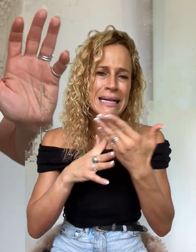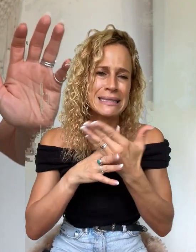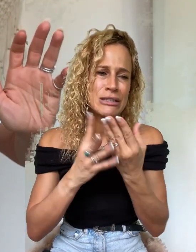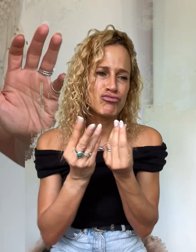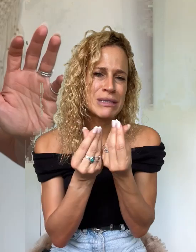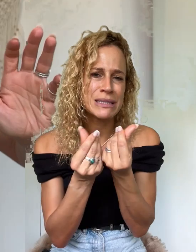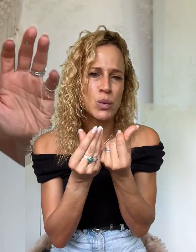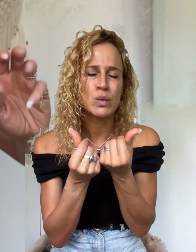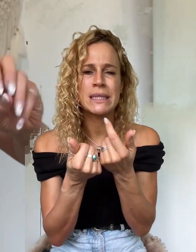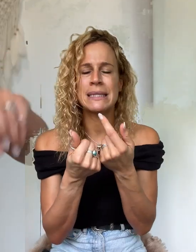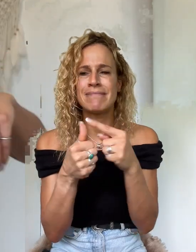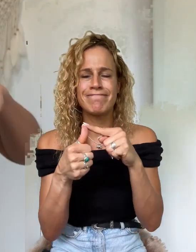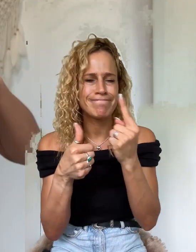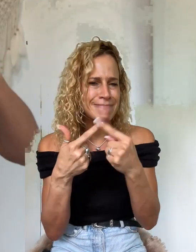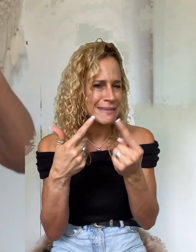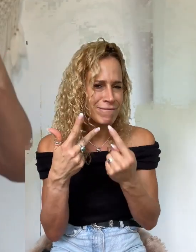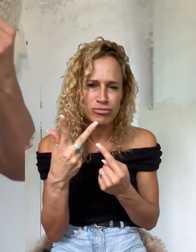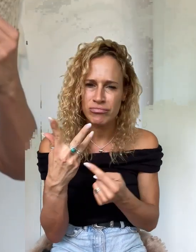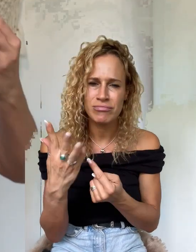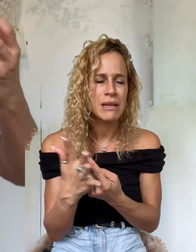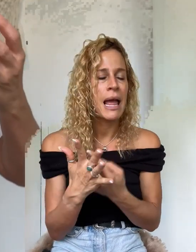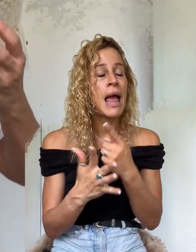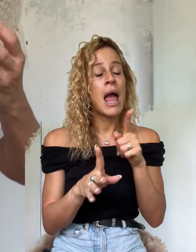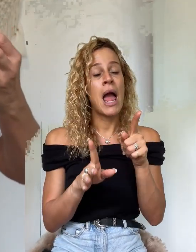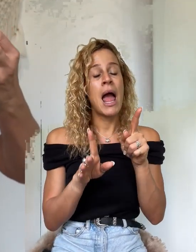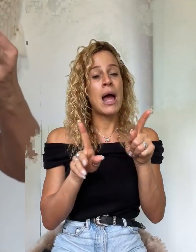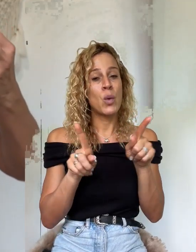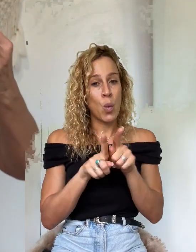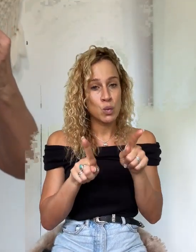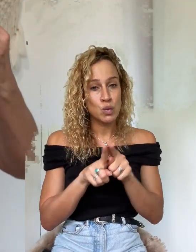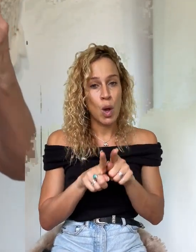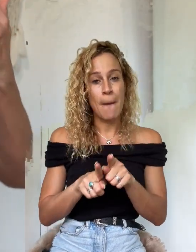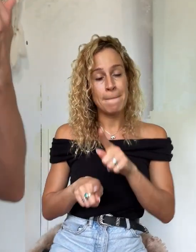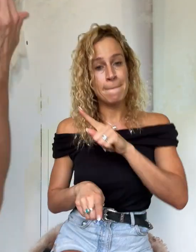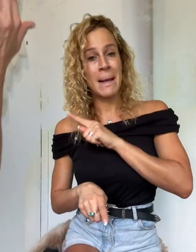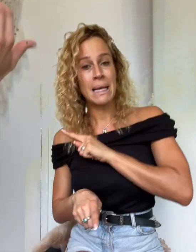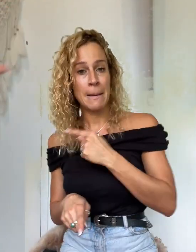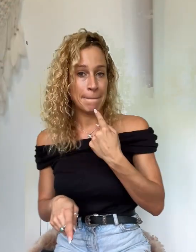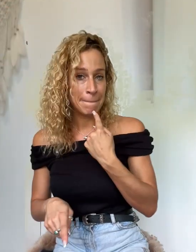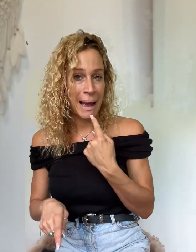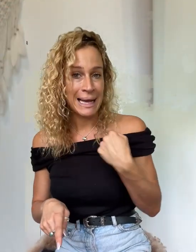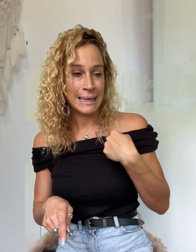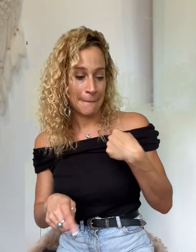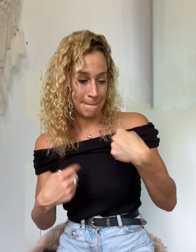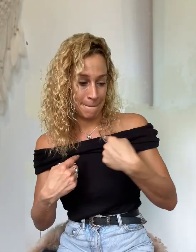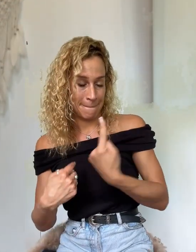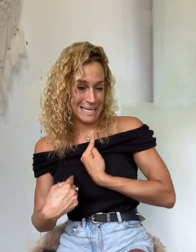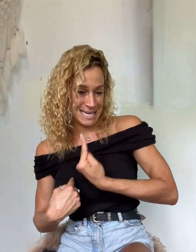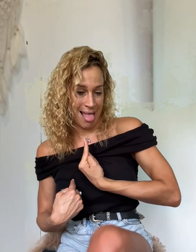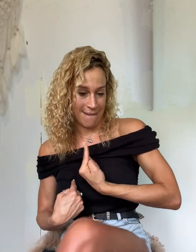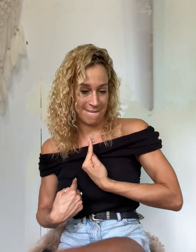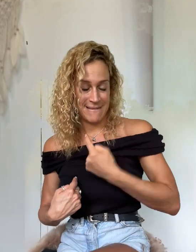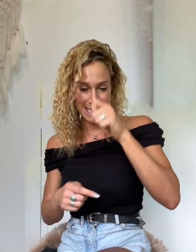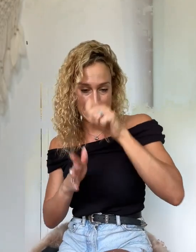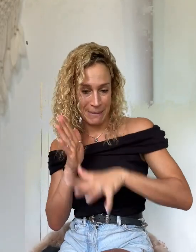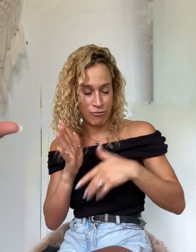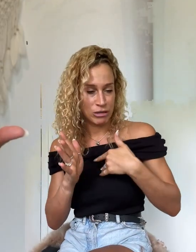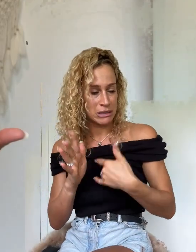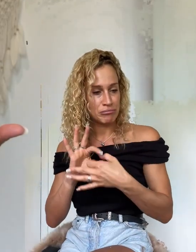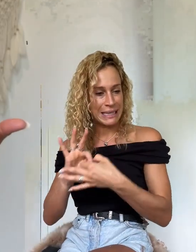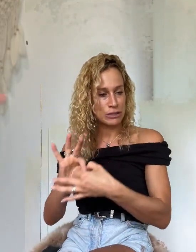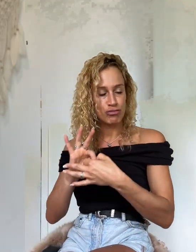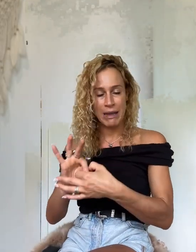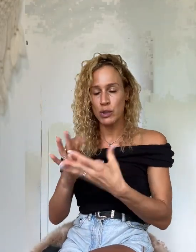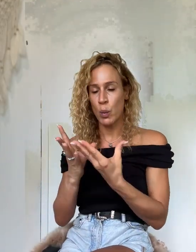to resources. Also because having never even interacted with the deaf community at